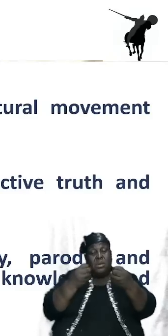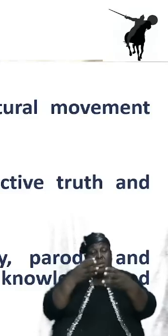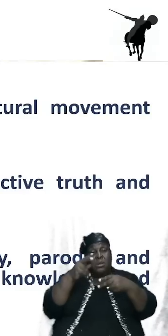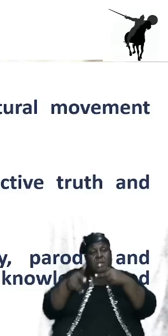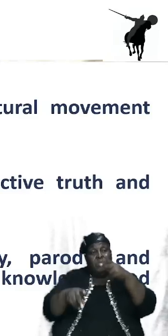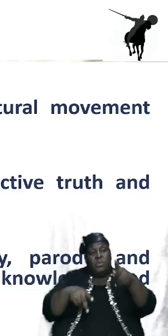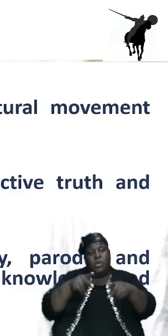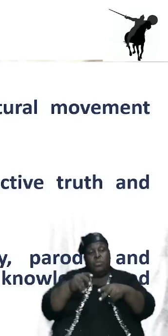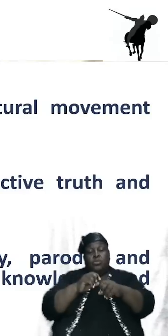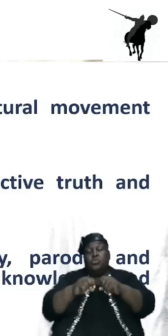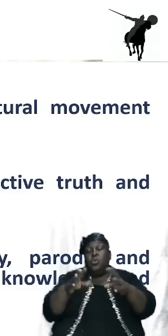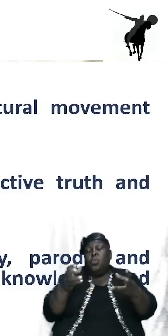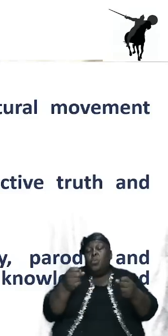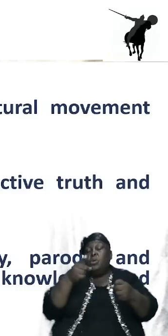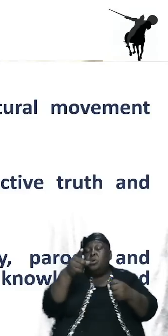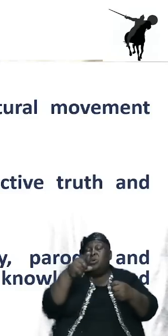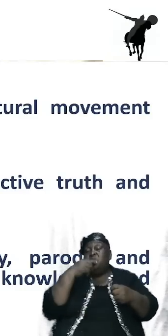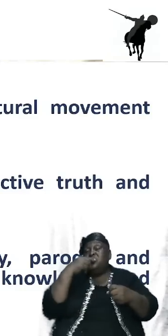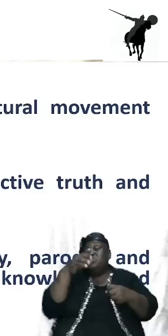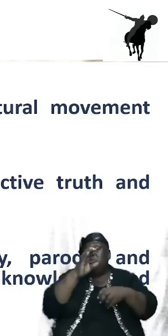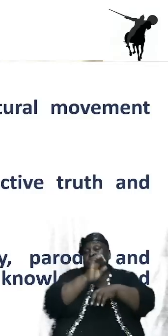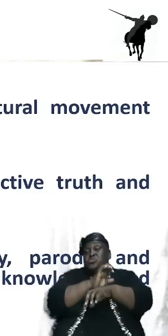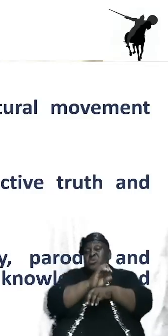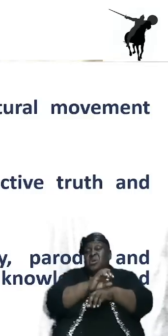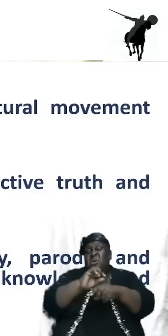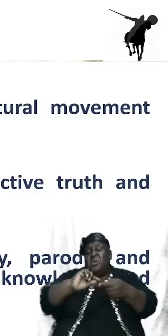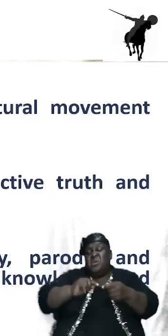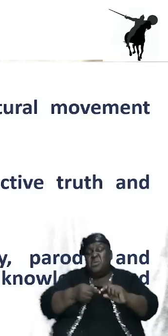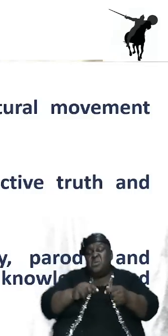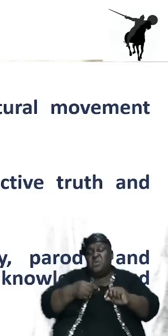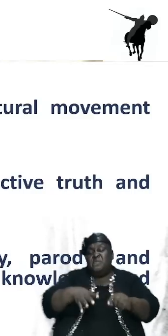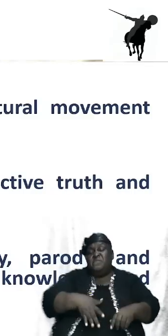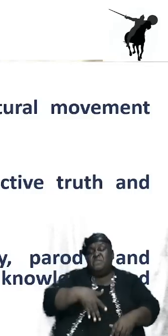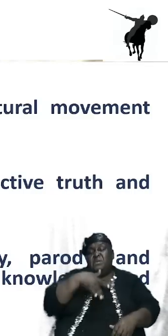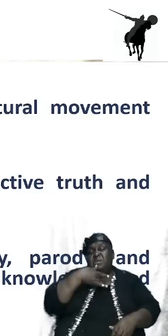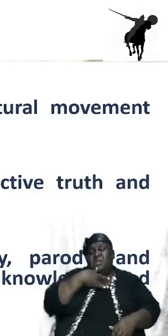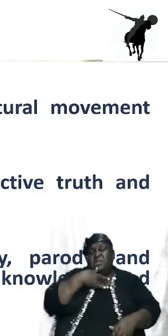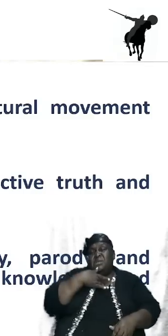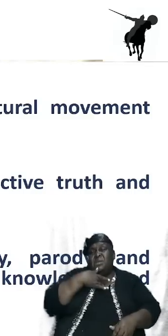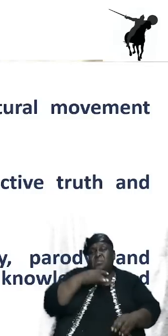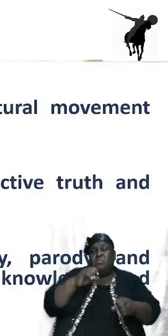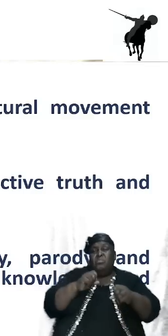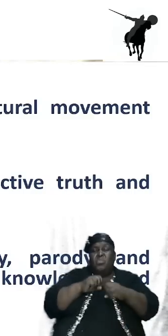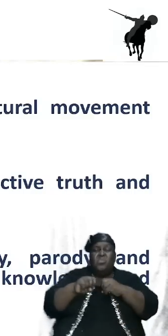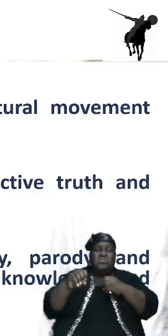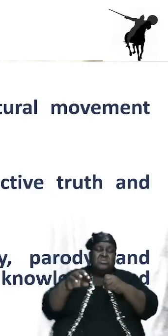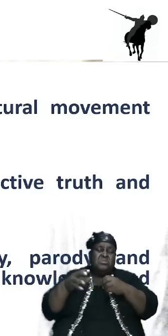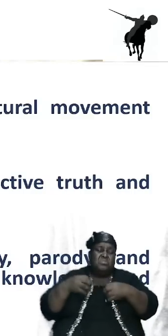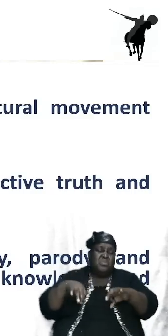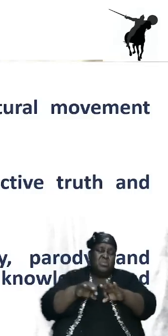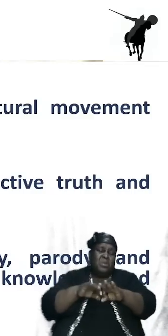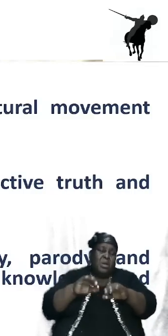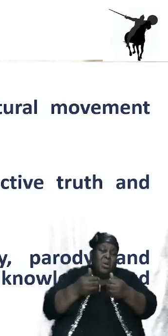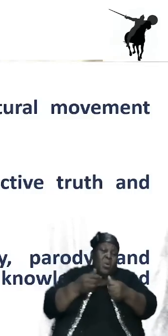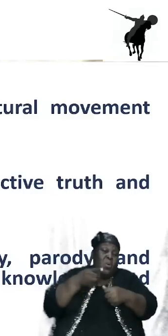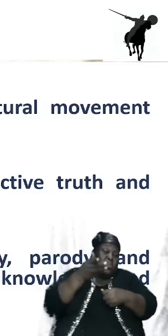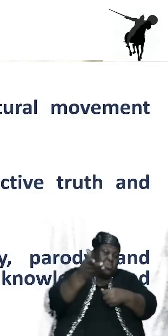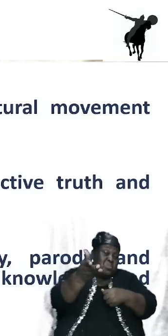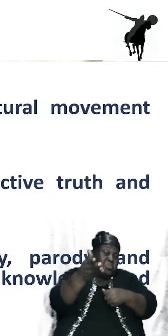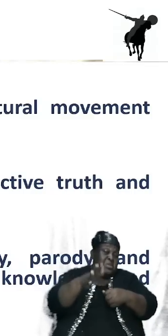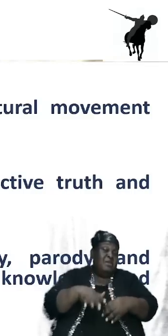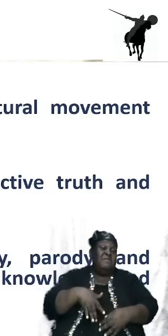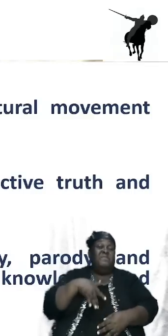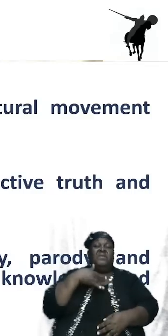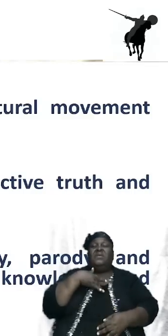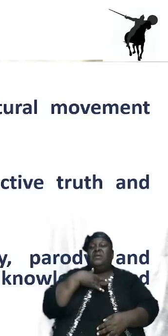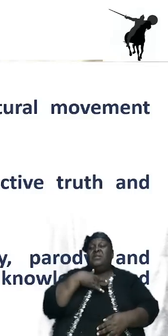truth to them because they're saying you hurt their feelings. What is more important to them is how they feel. In other words, let me show you an example of